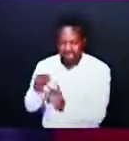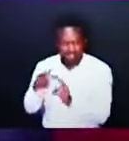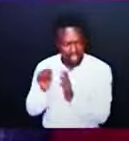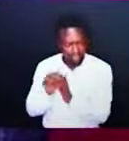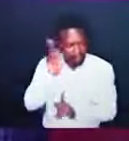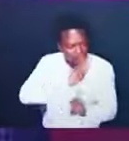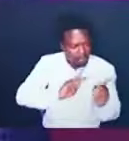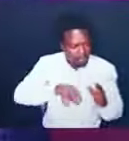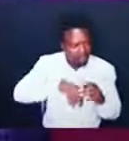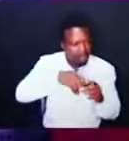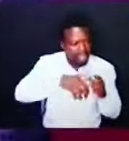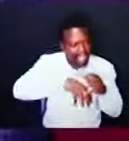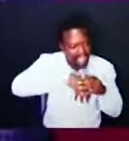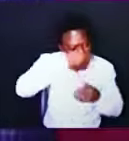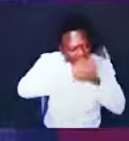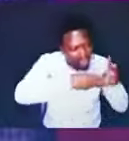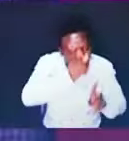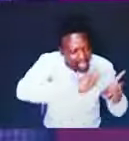well.